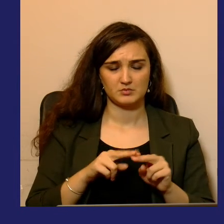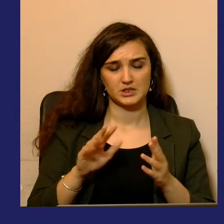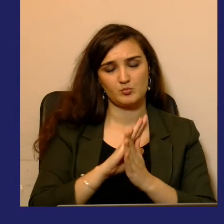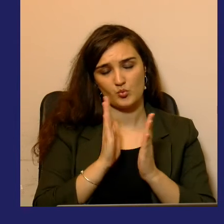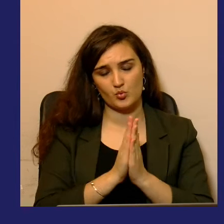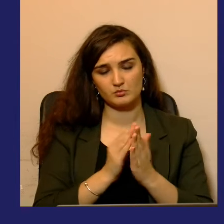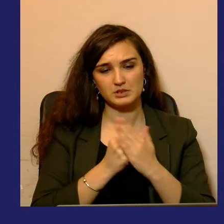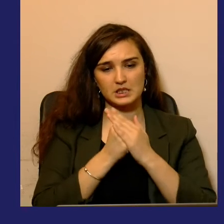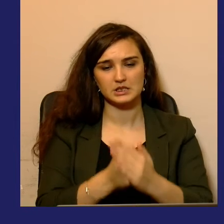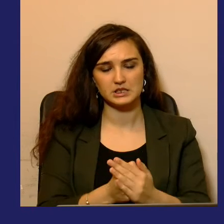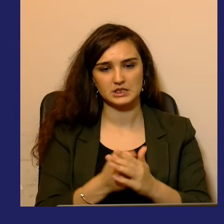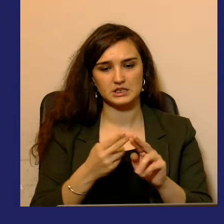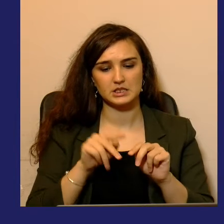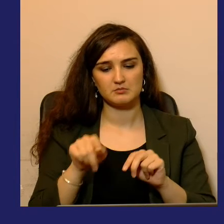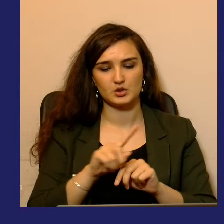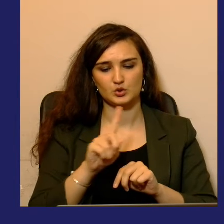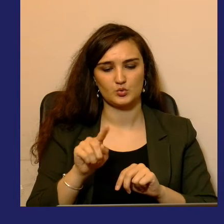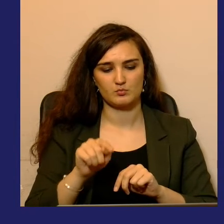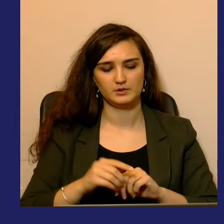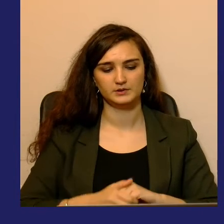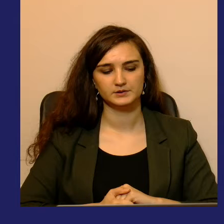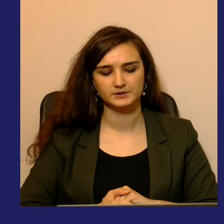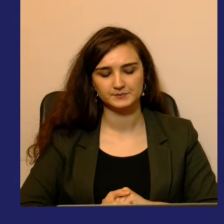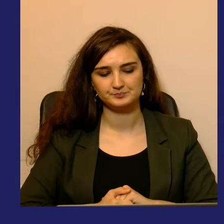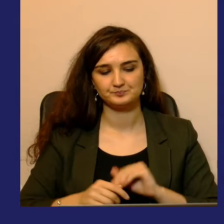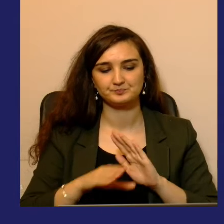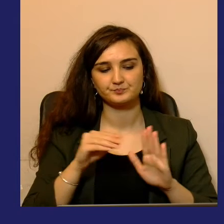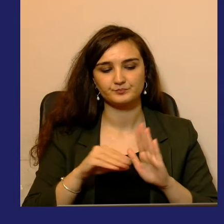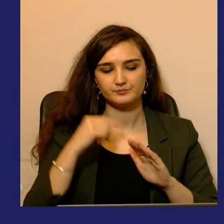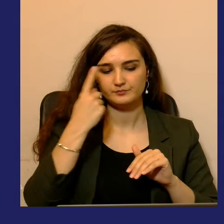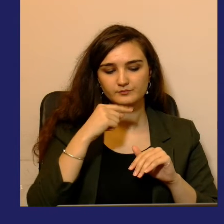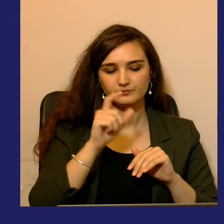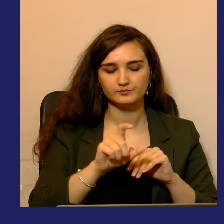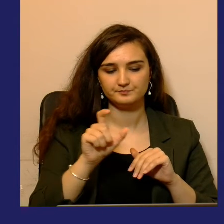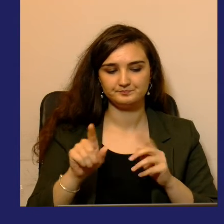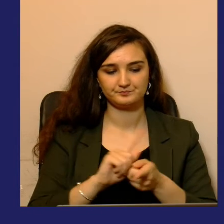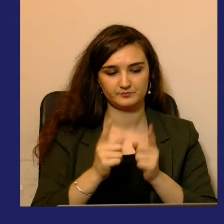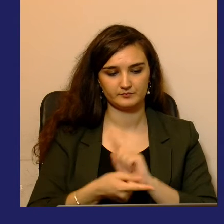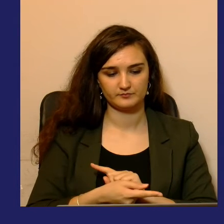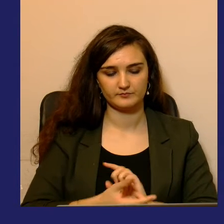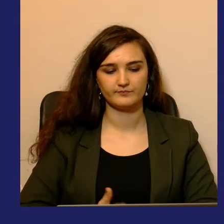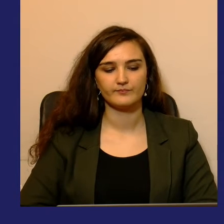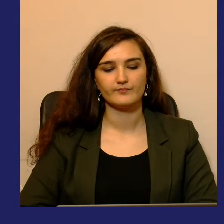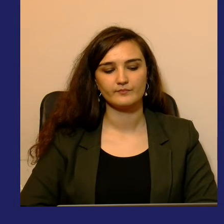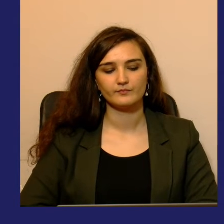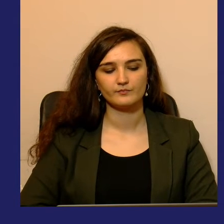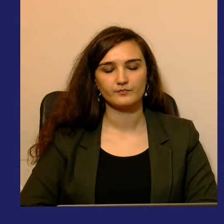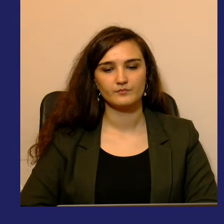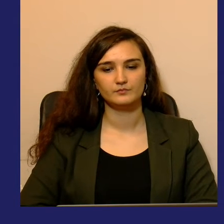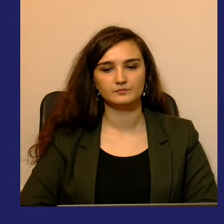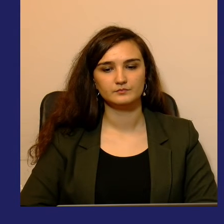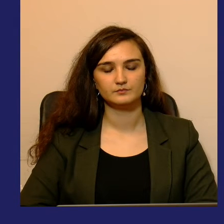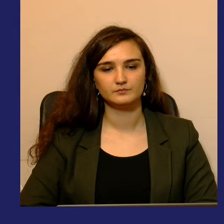a collective action dilemma. While they would prefer to spend all this time, money, and energy